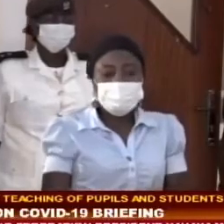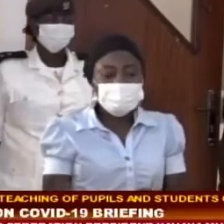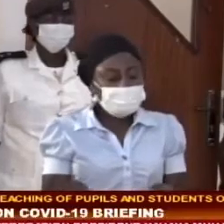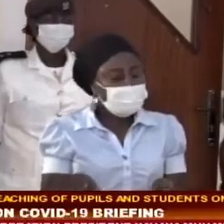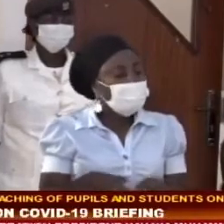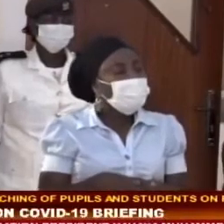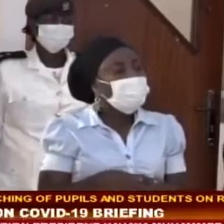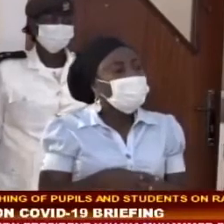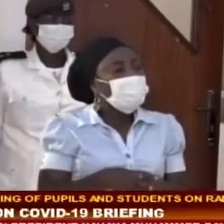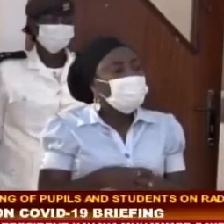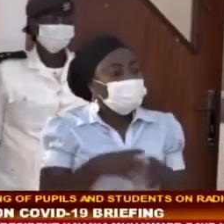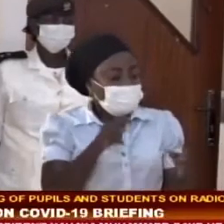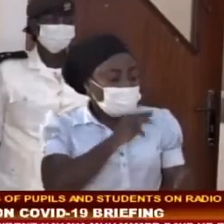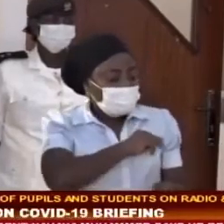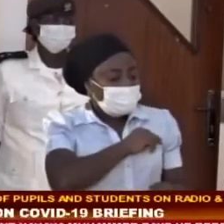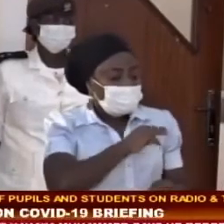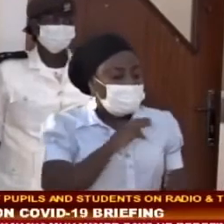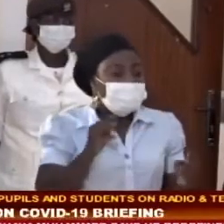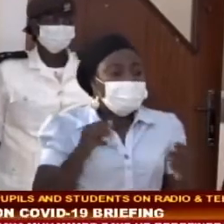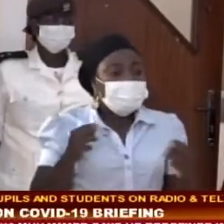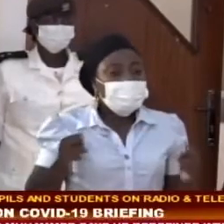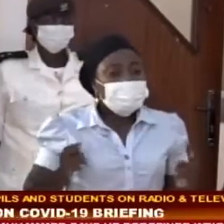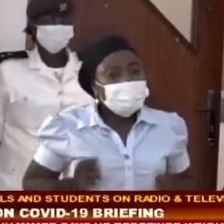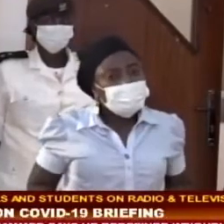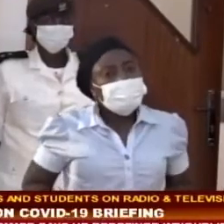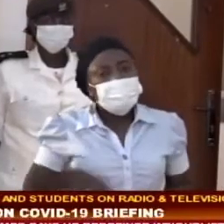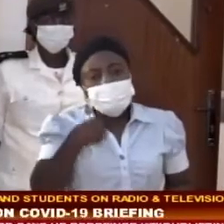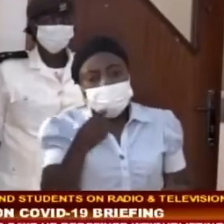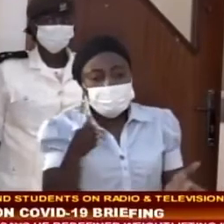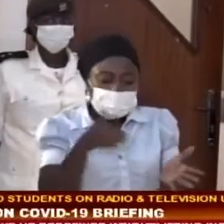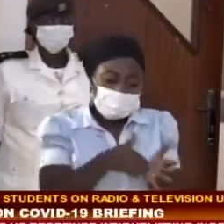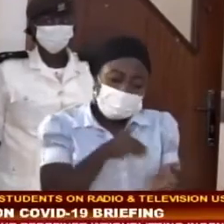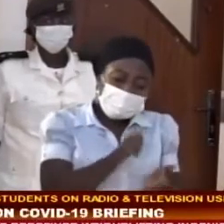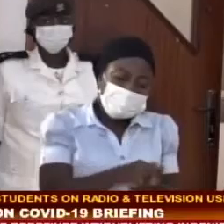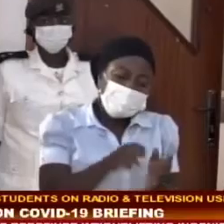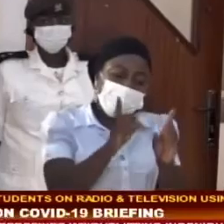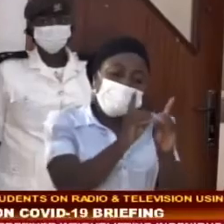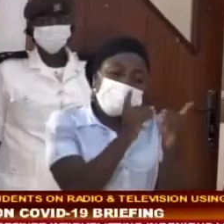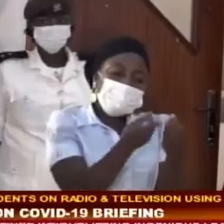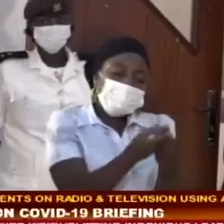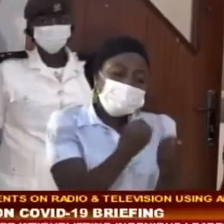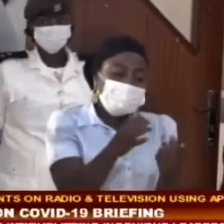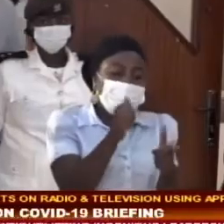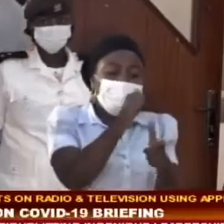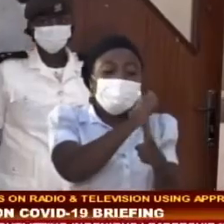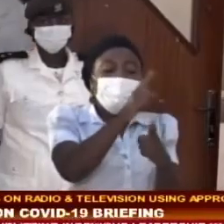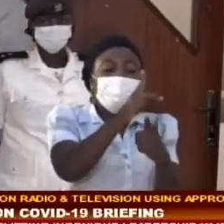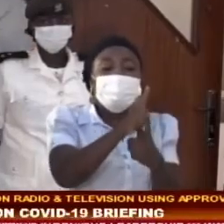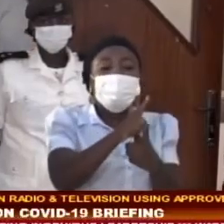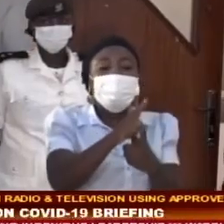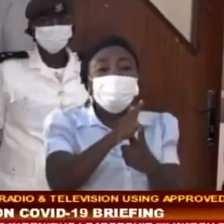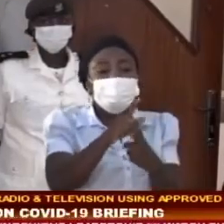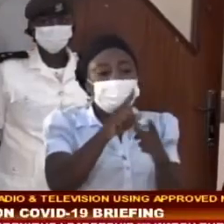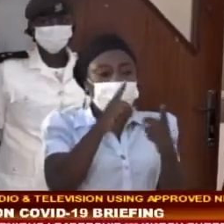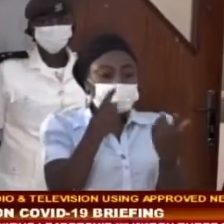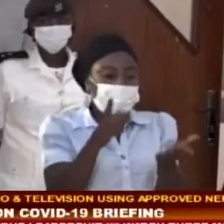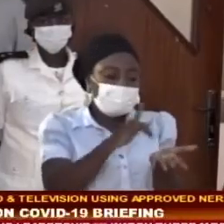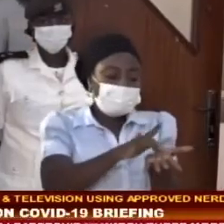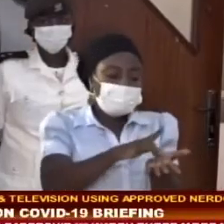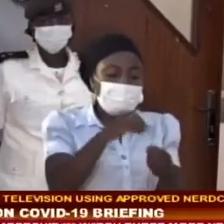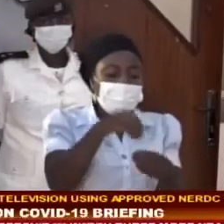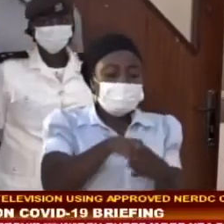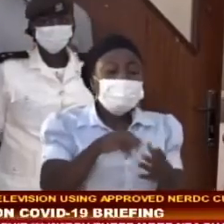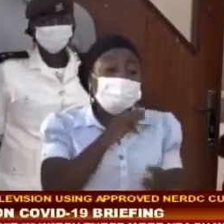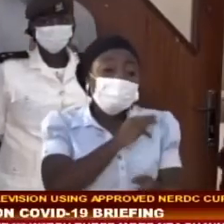Then also, the Minister of Health once told us that the Department of Alternative Medicine in the Ministry